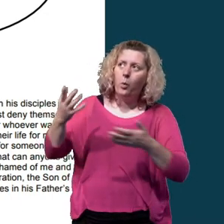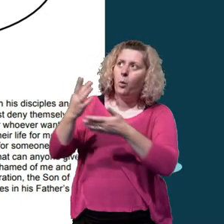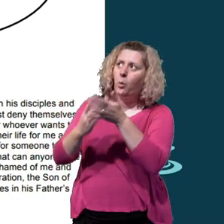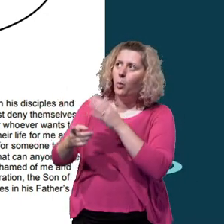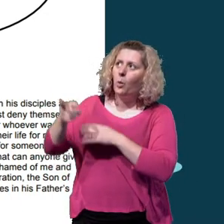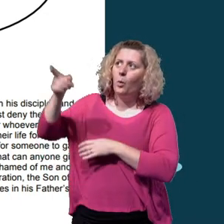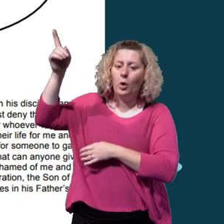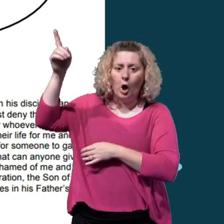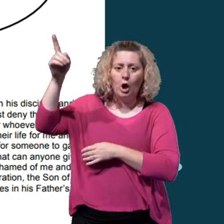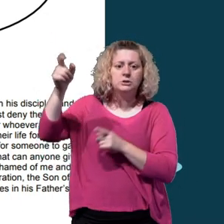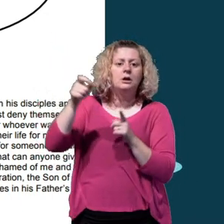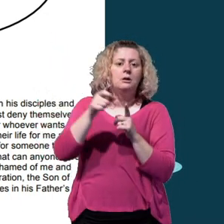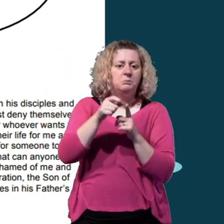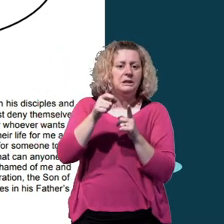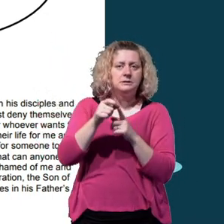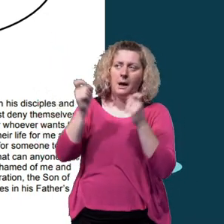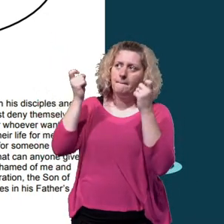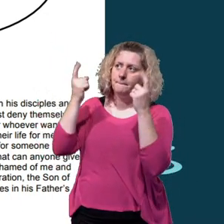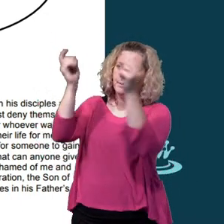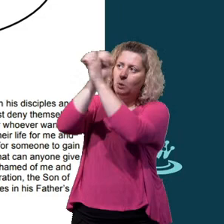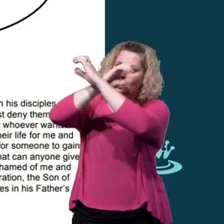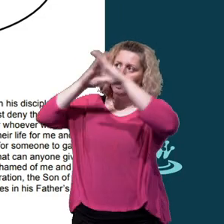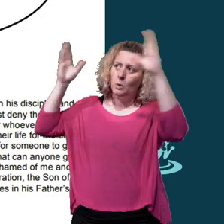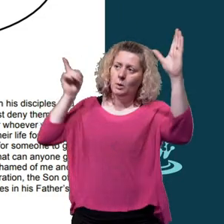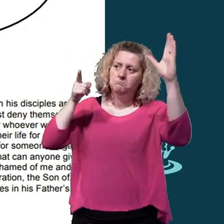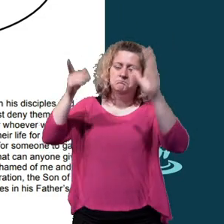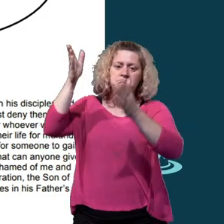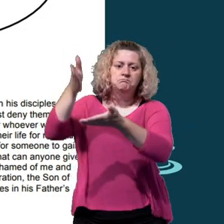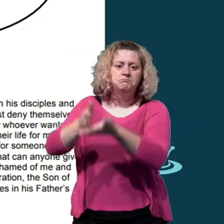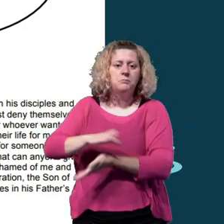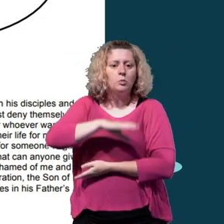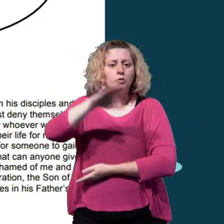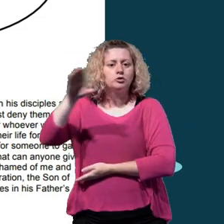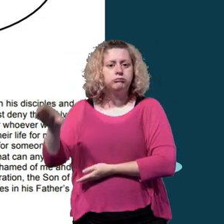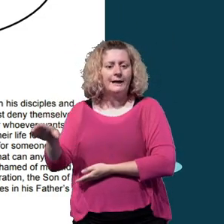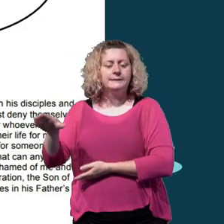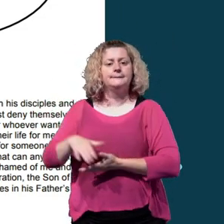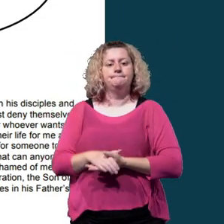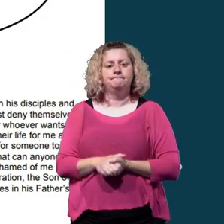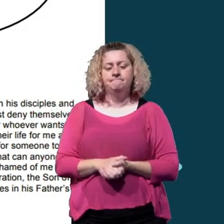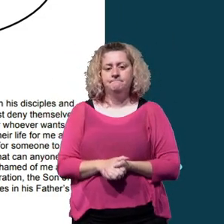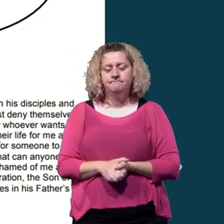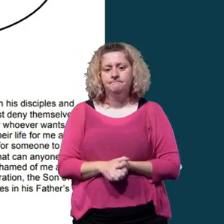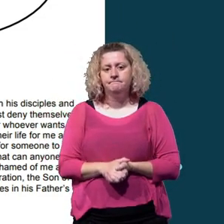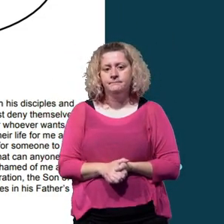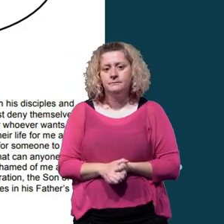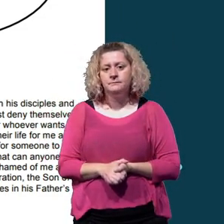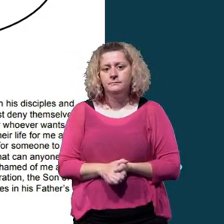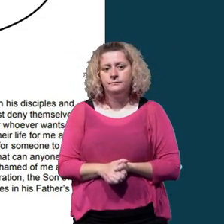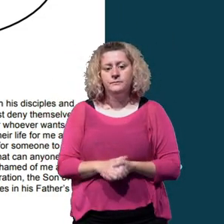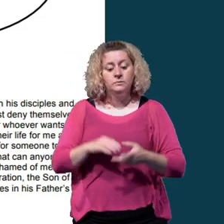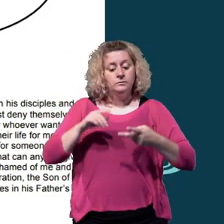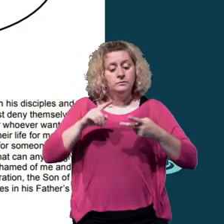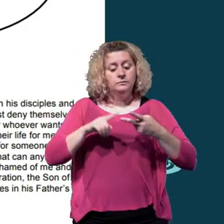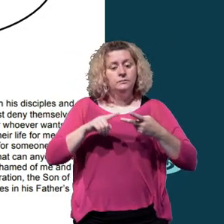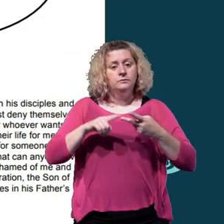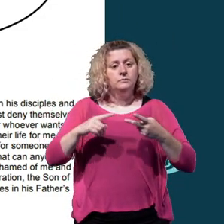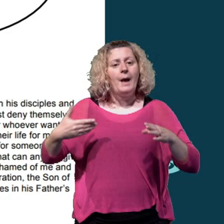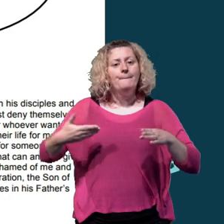And Peter's seen you're the Christ. Now on mission, who's blind and who can see when it comes to the death of